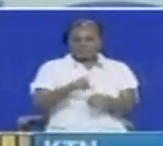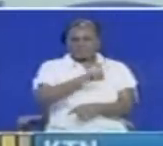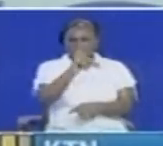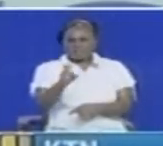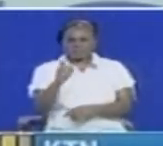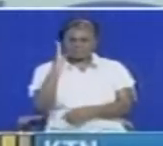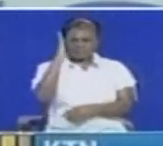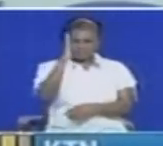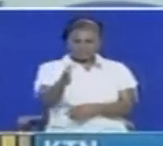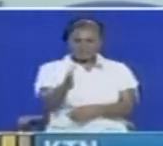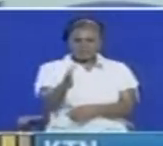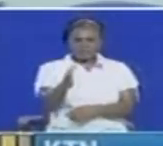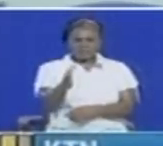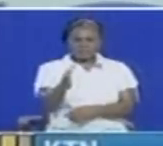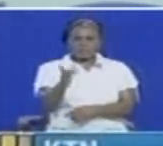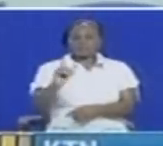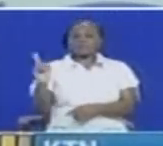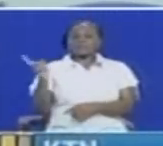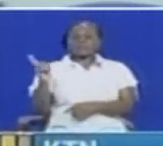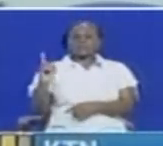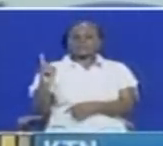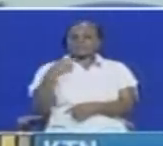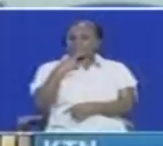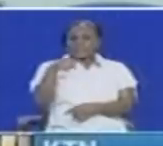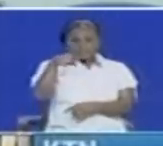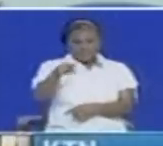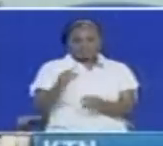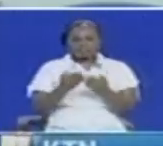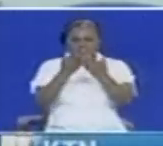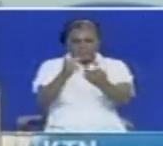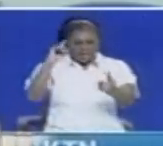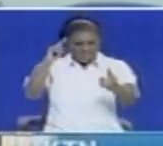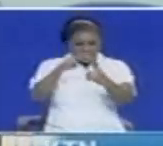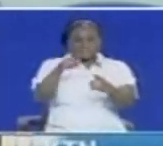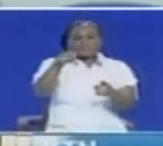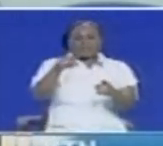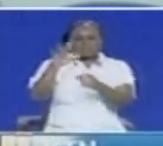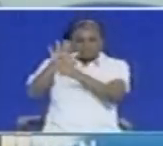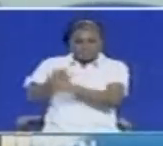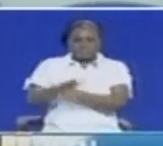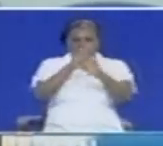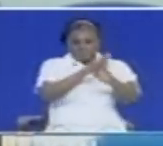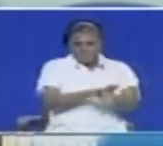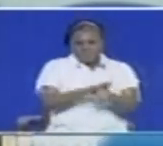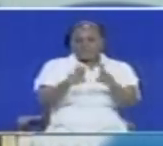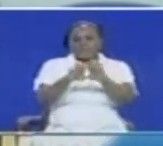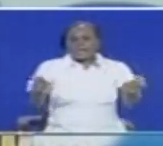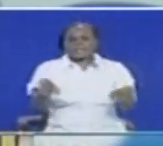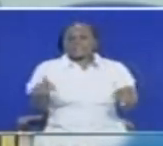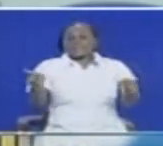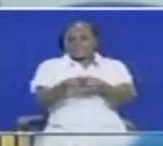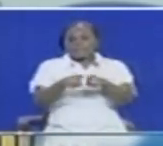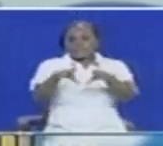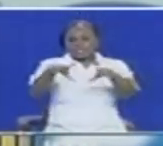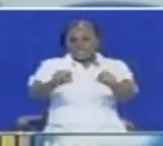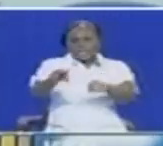leaders attacking you and the presidency there. They are saying that you are deliberately frustrating the lands commission and Swazuri